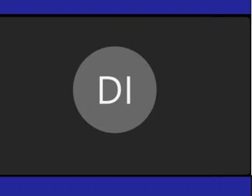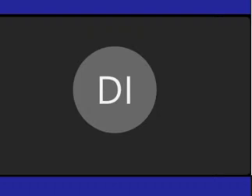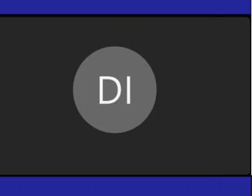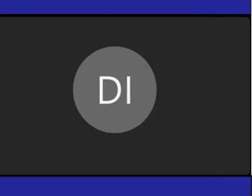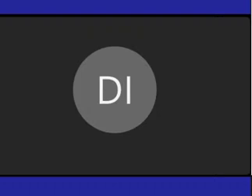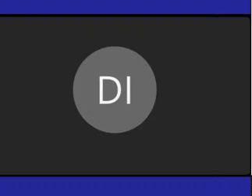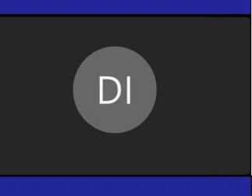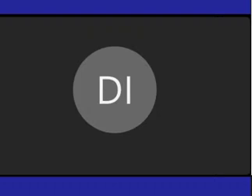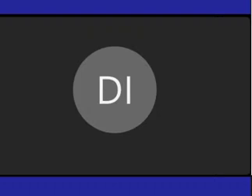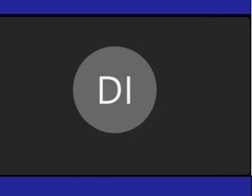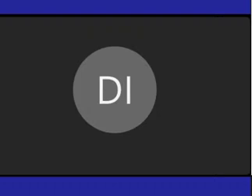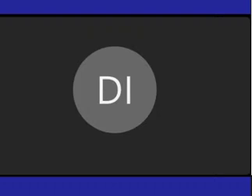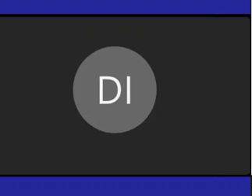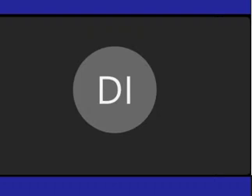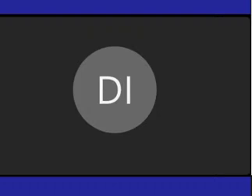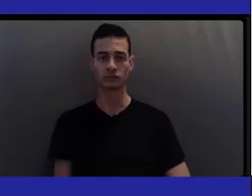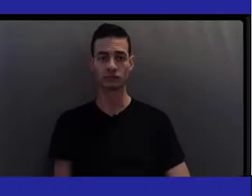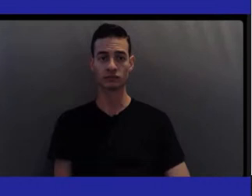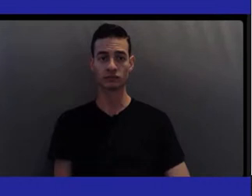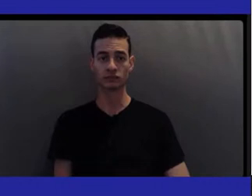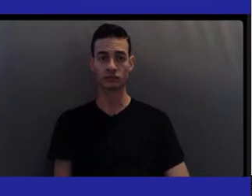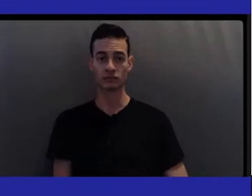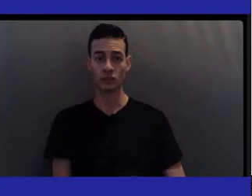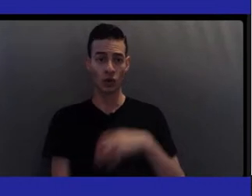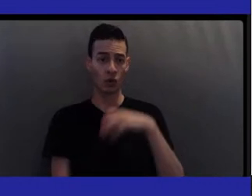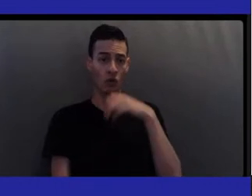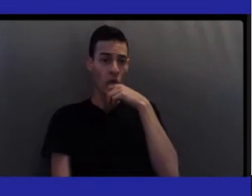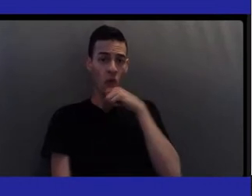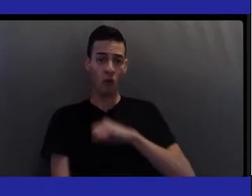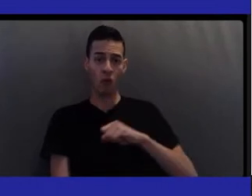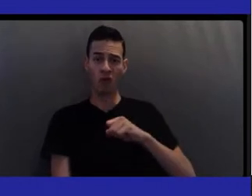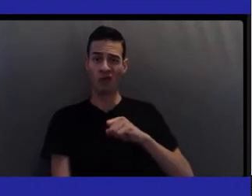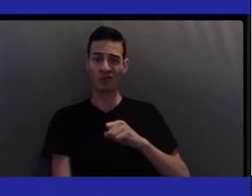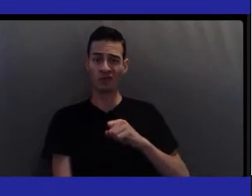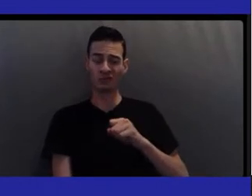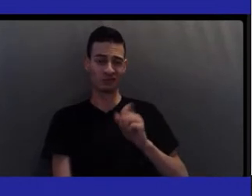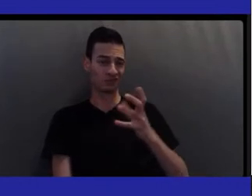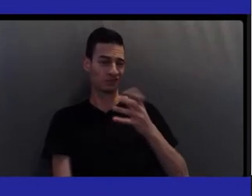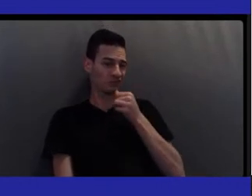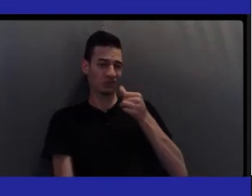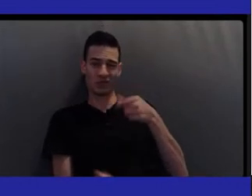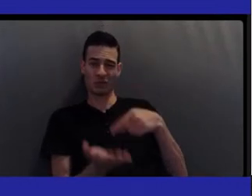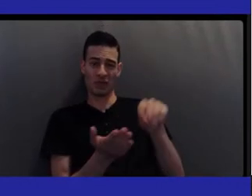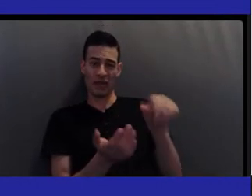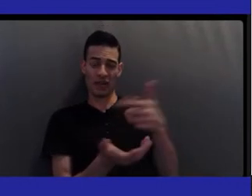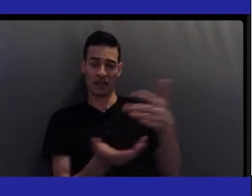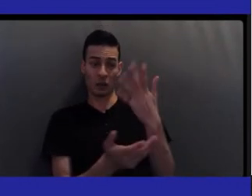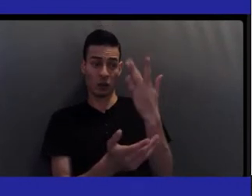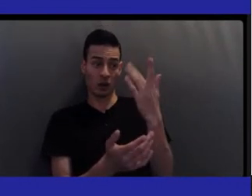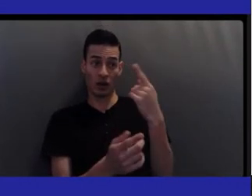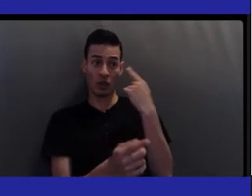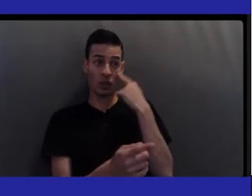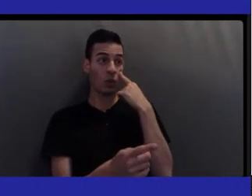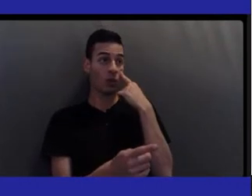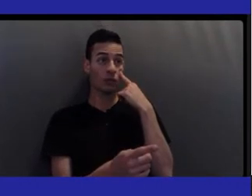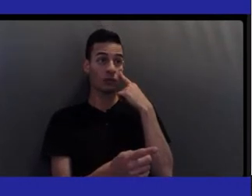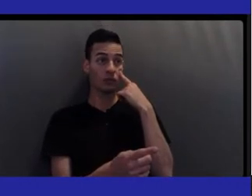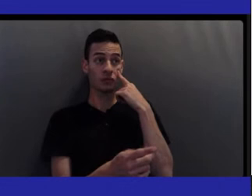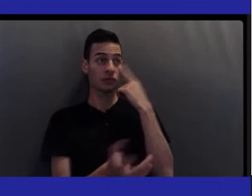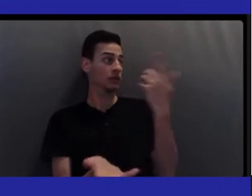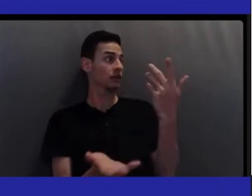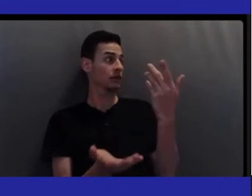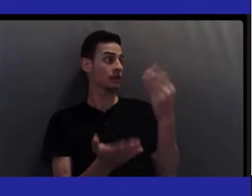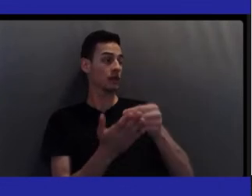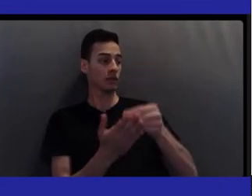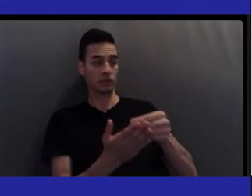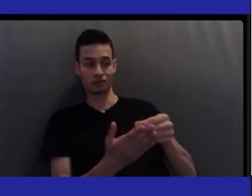we told NYCHA we weren't going to pay anything because the thought was the money just comes out of one city pocket and goes into another city